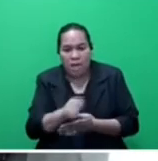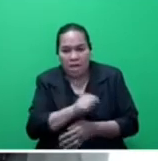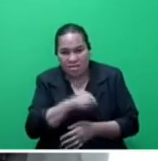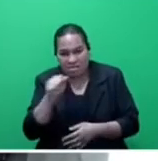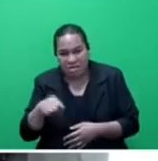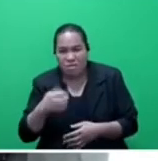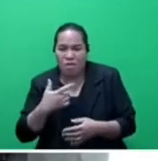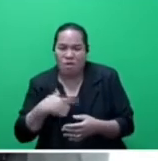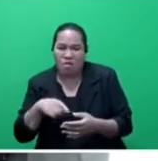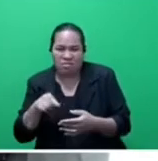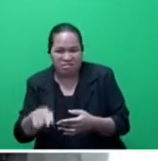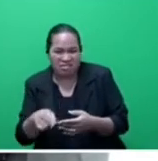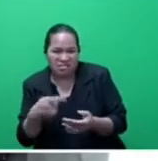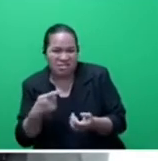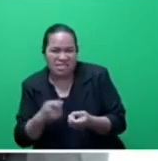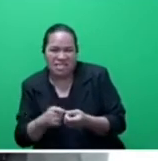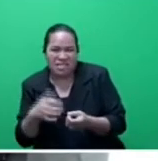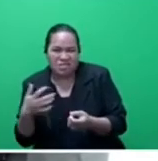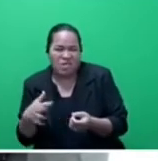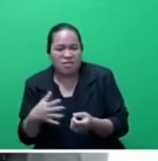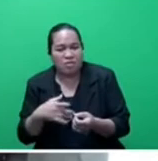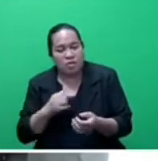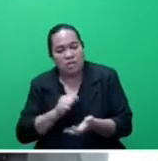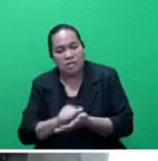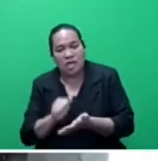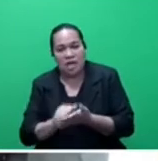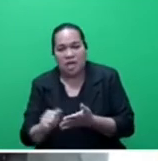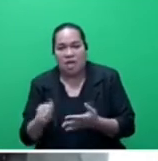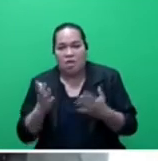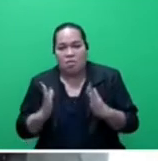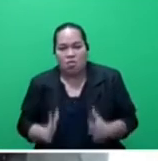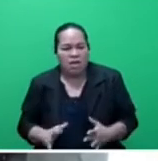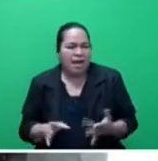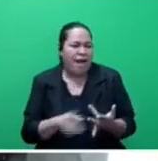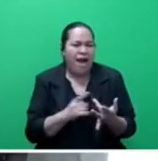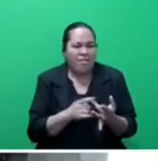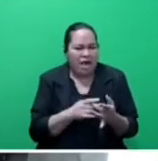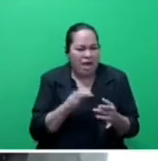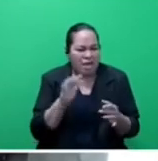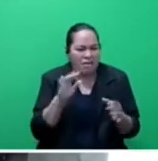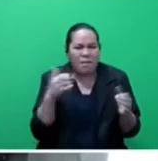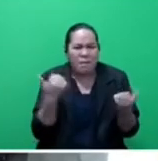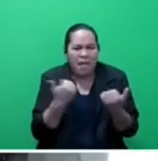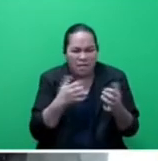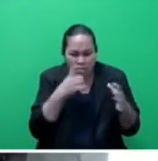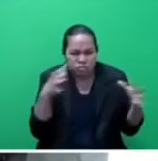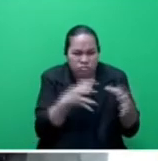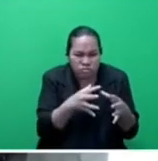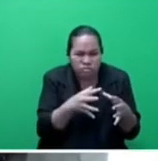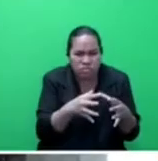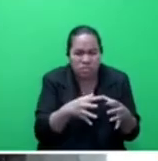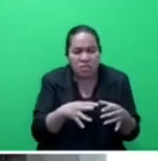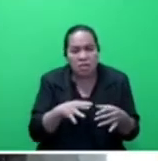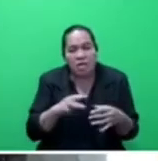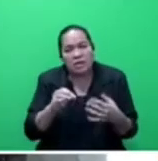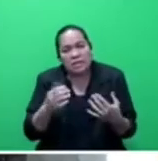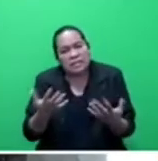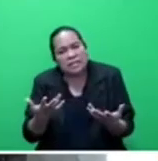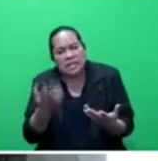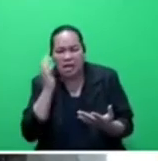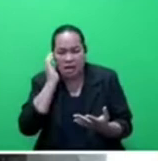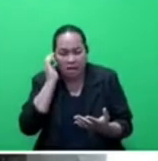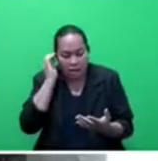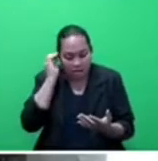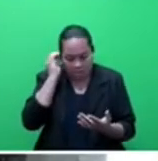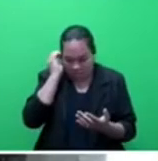us, we cannot say, "Go, I wish you well." Honorable Speaker, it all comes down to funding. And we